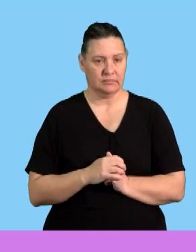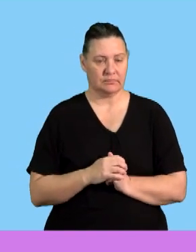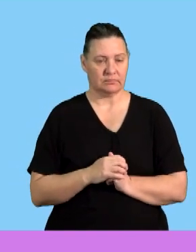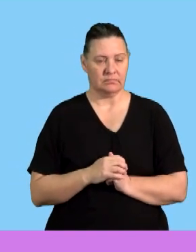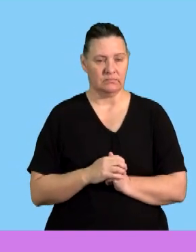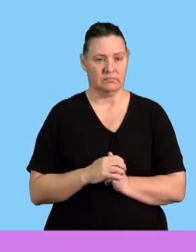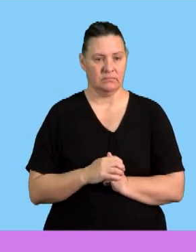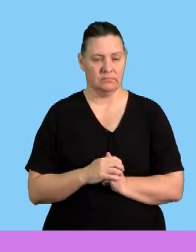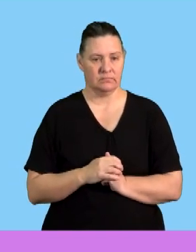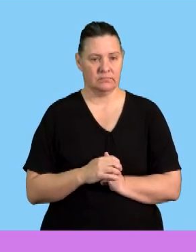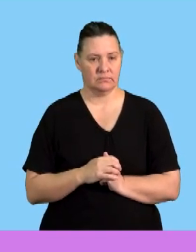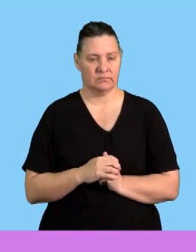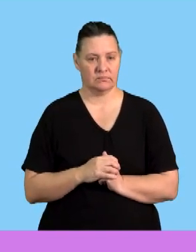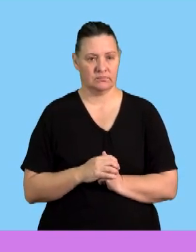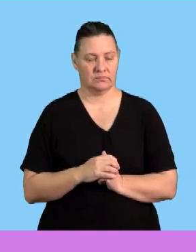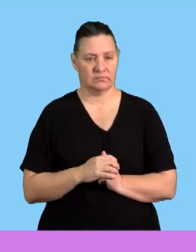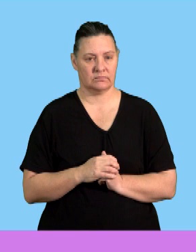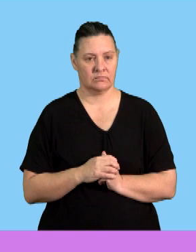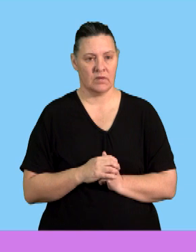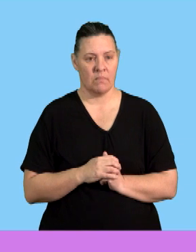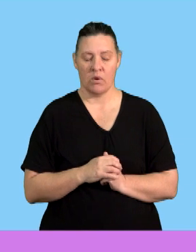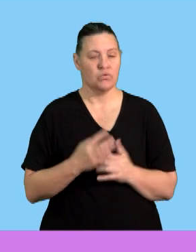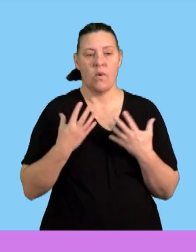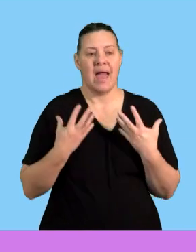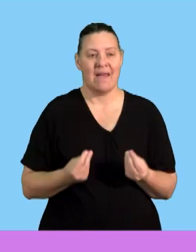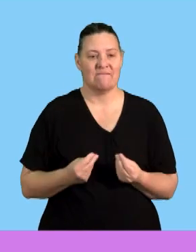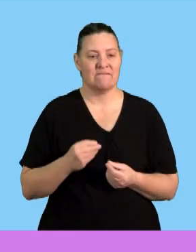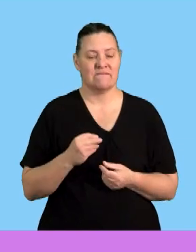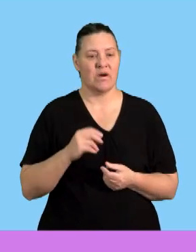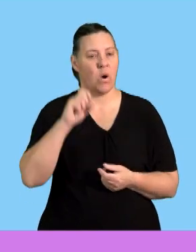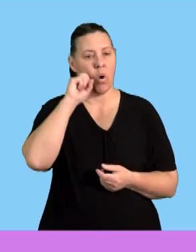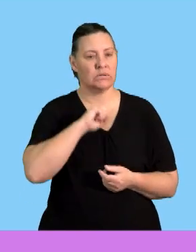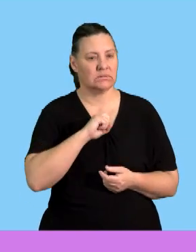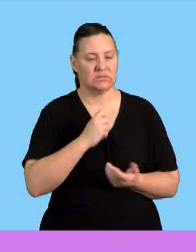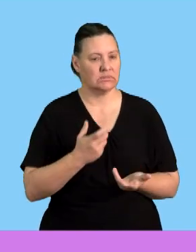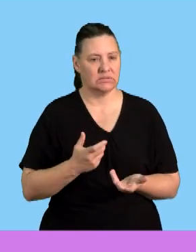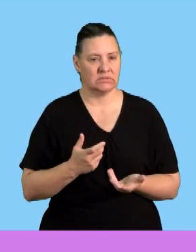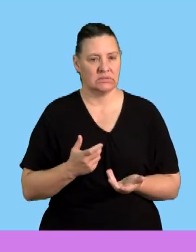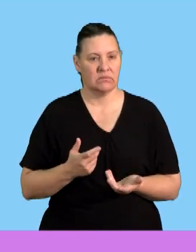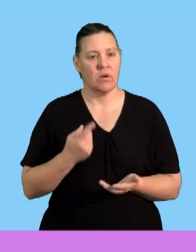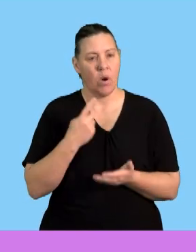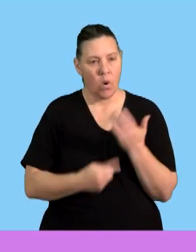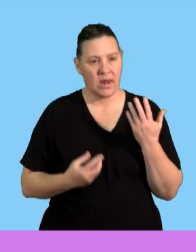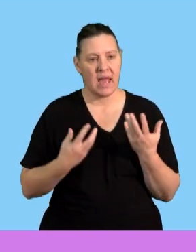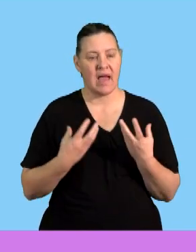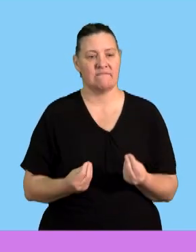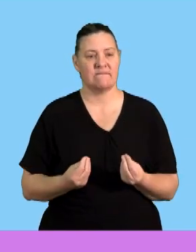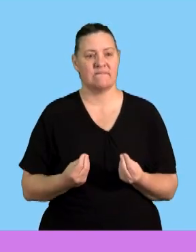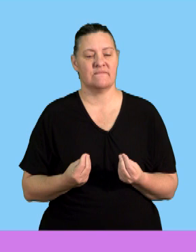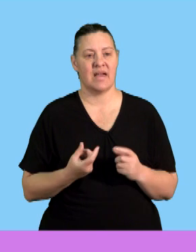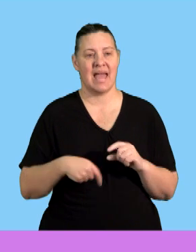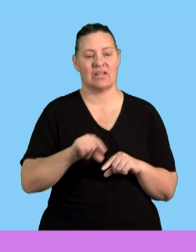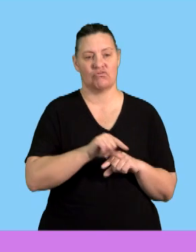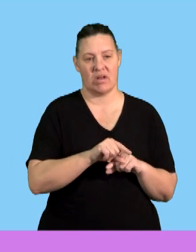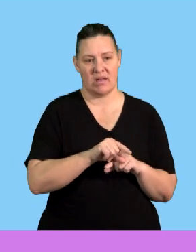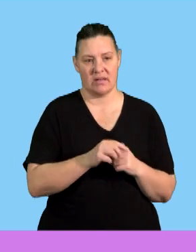times 100. But we don't have the old amount. We only have the